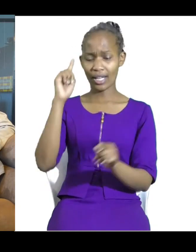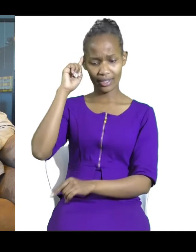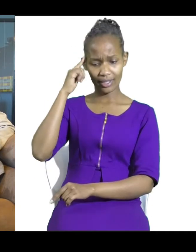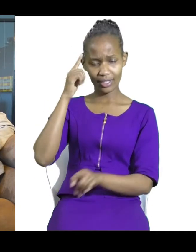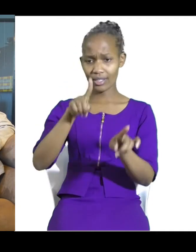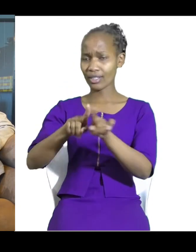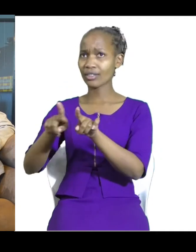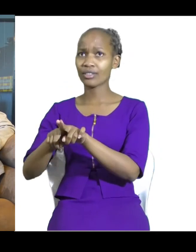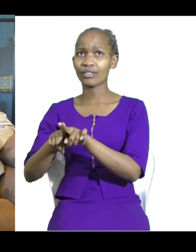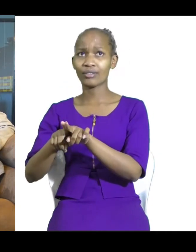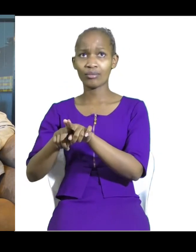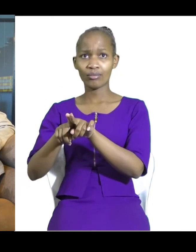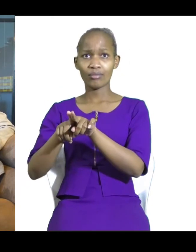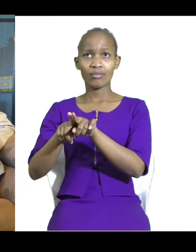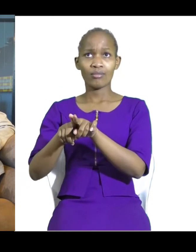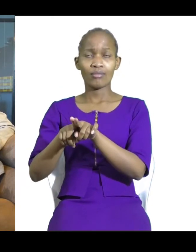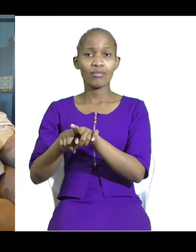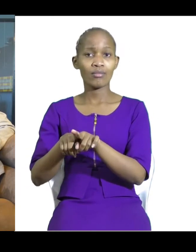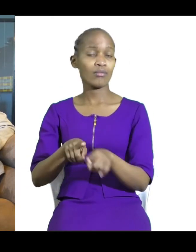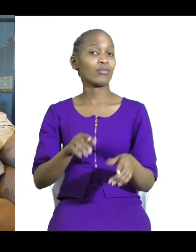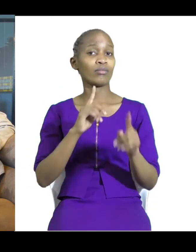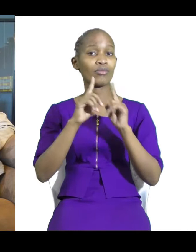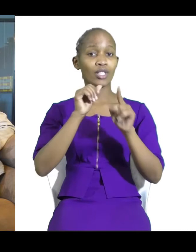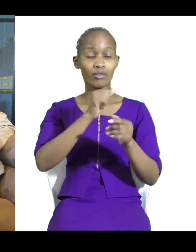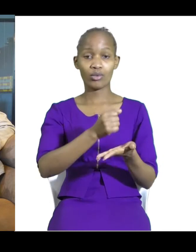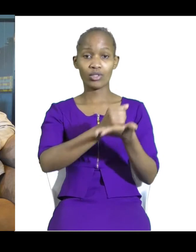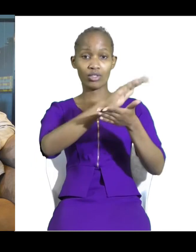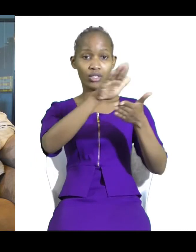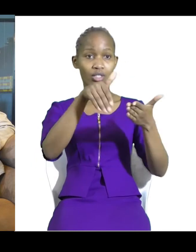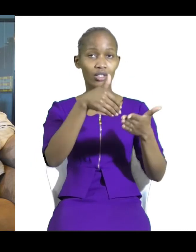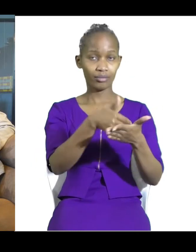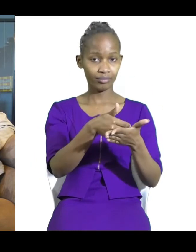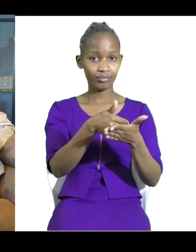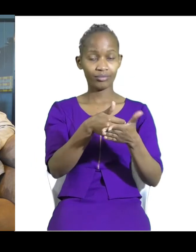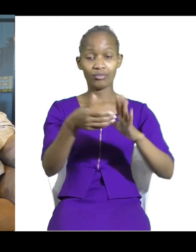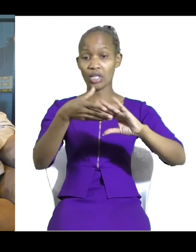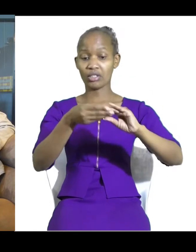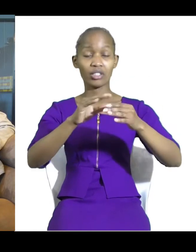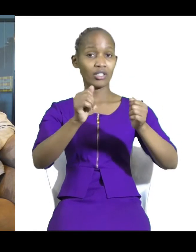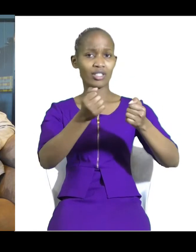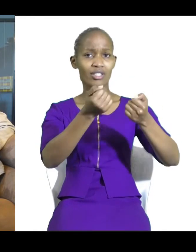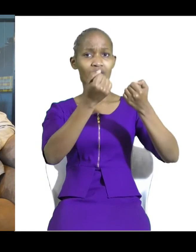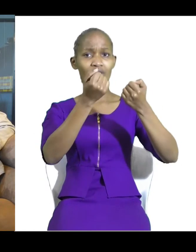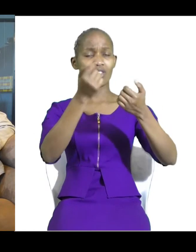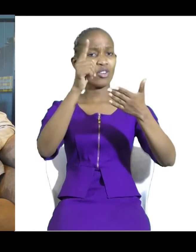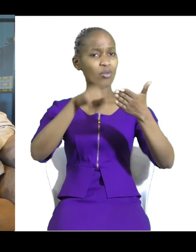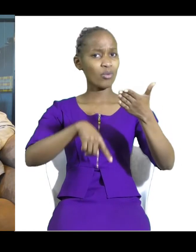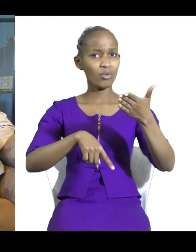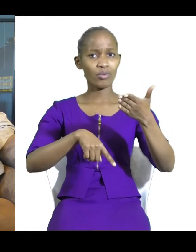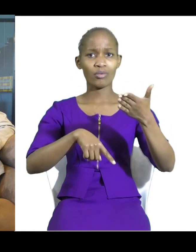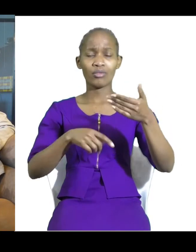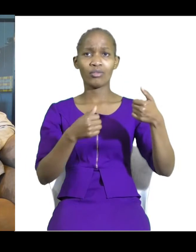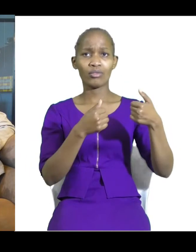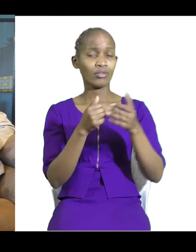yeah, I think also just, I know the platform on which Assistol is also like founded is Yes. basically around creating safe, both physical